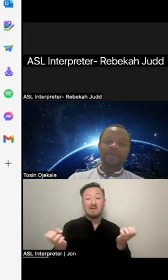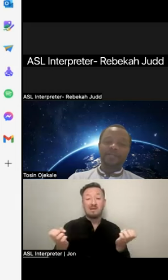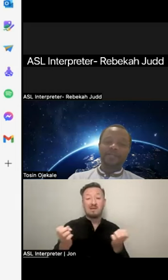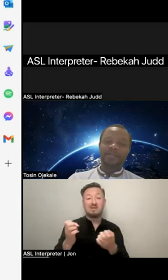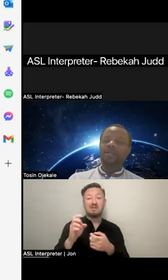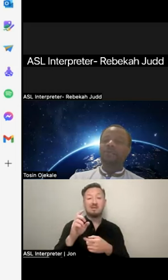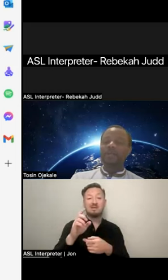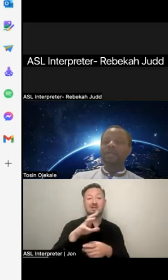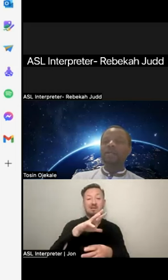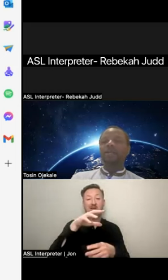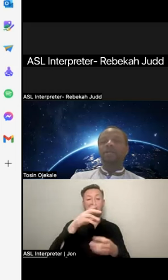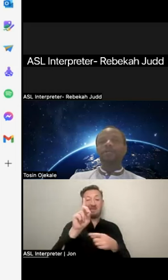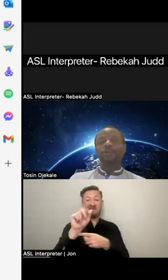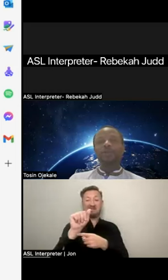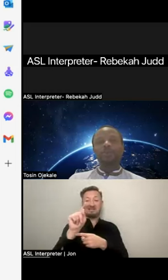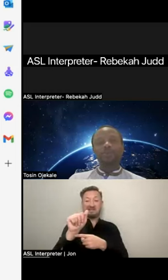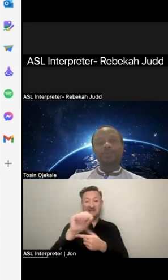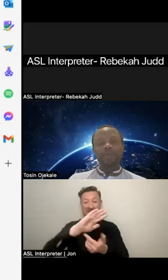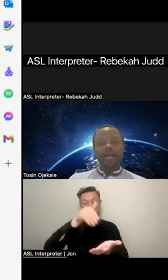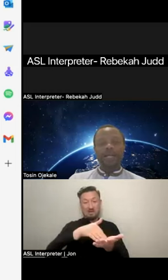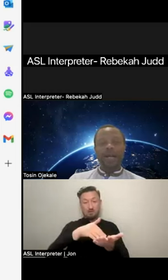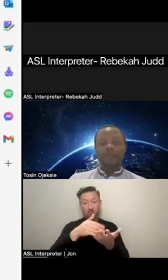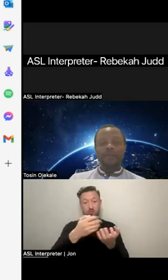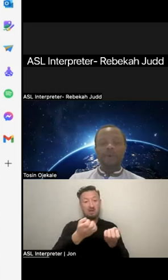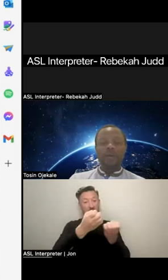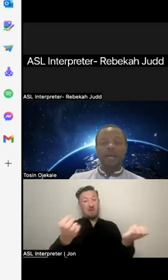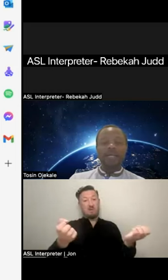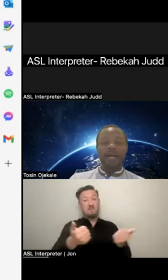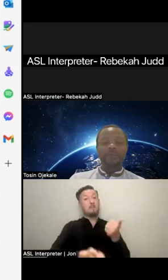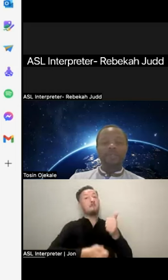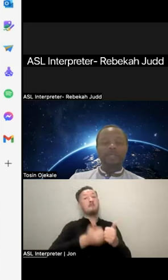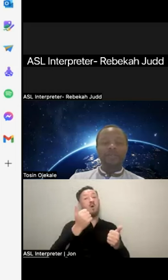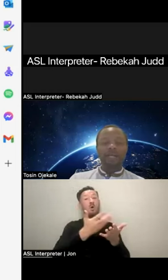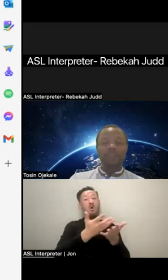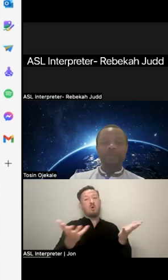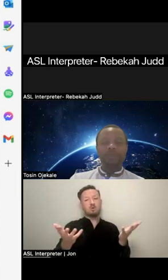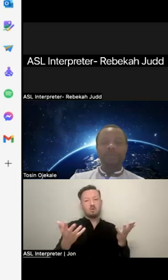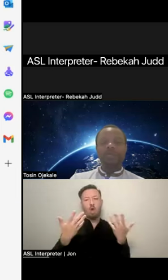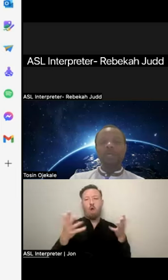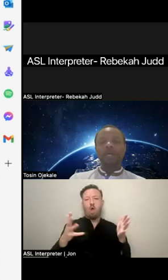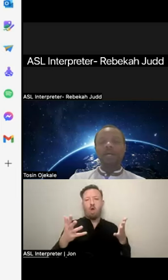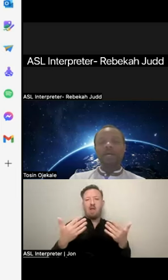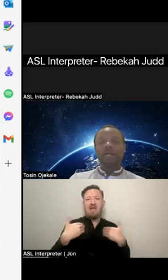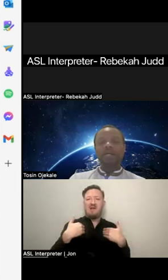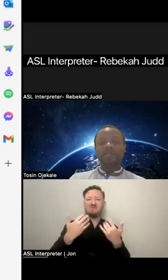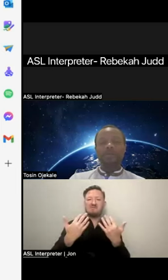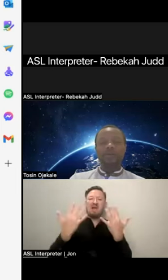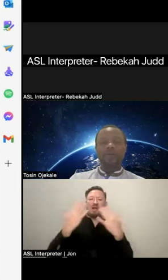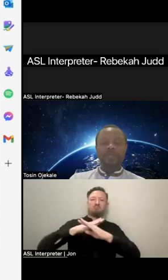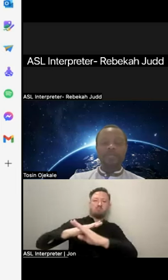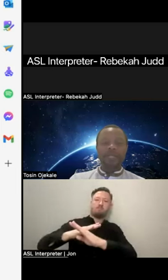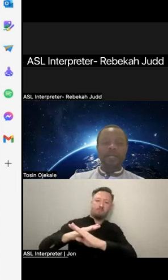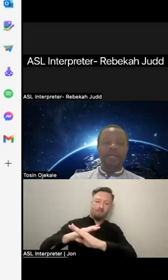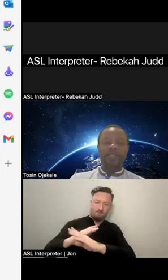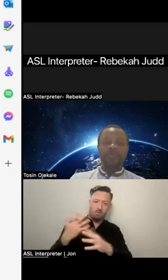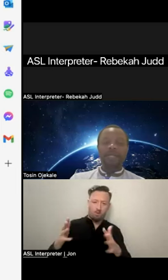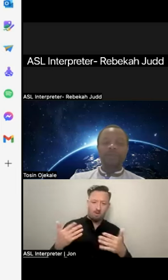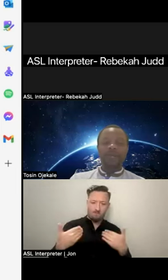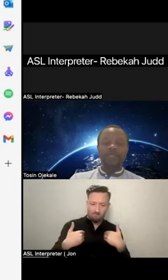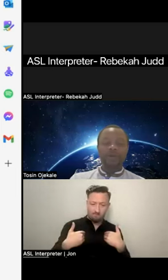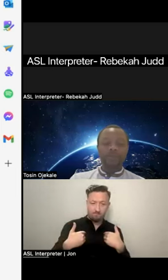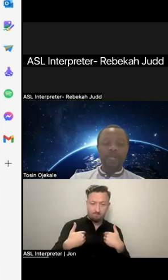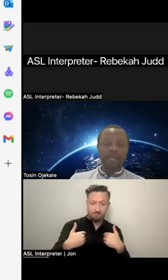fire resistant, okay? So we'll look at how they work and how you can use some of this,